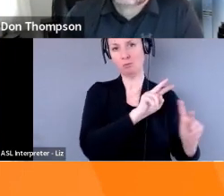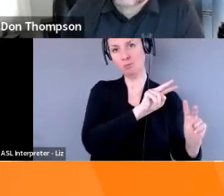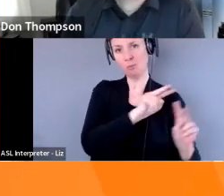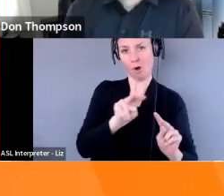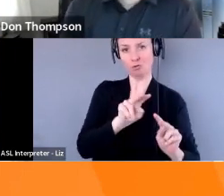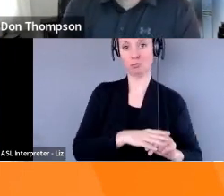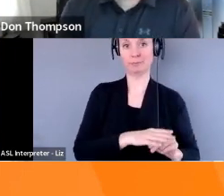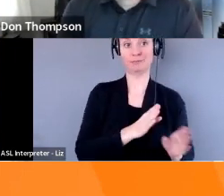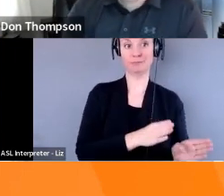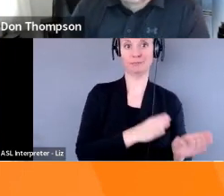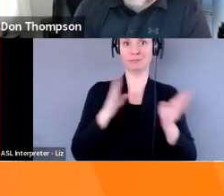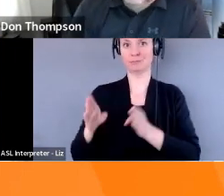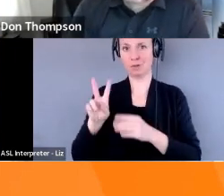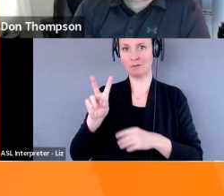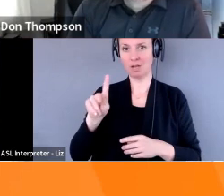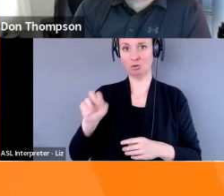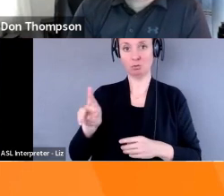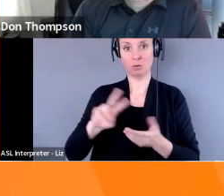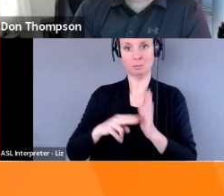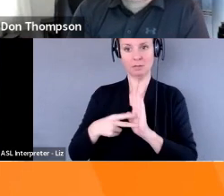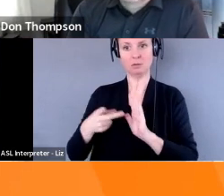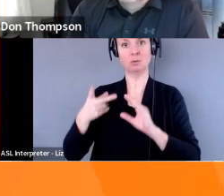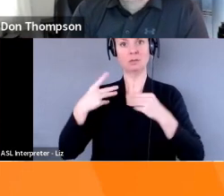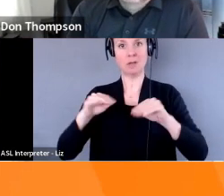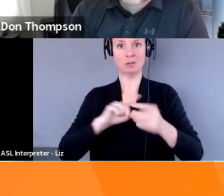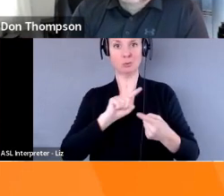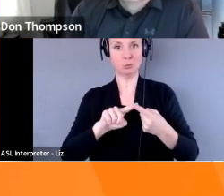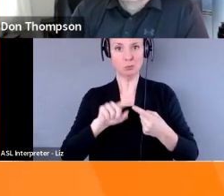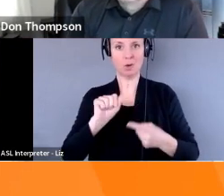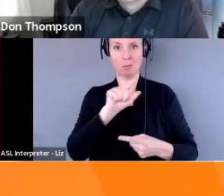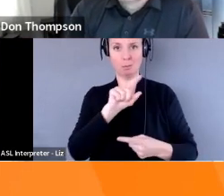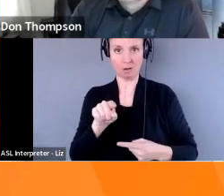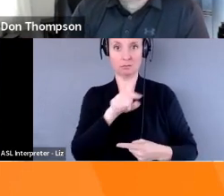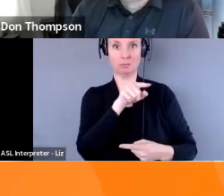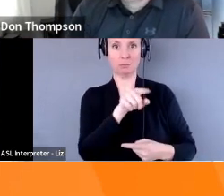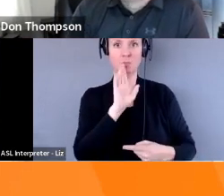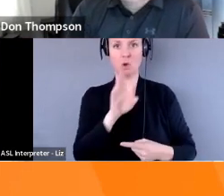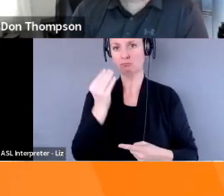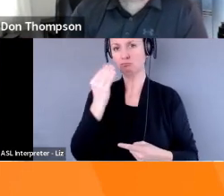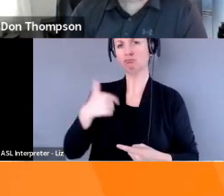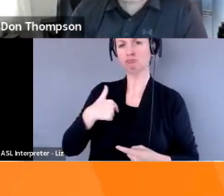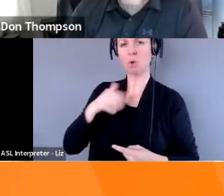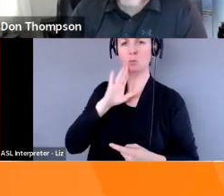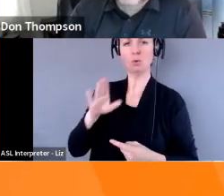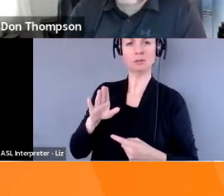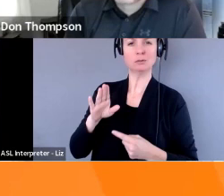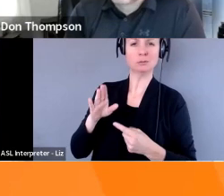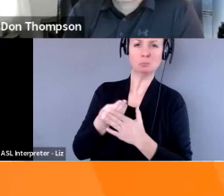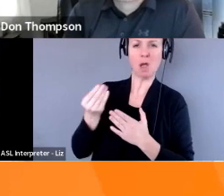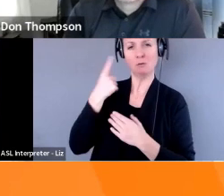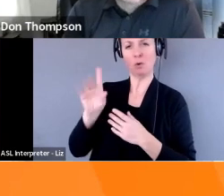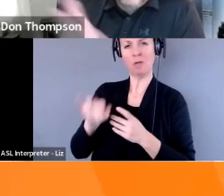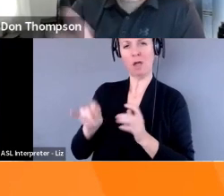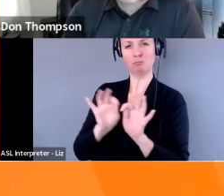to. So Amazon will forecast. They will tell you how much they want to buy it for, etc. They approach you to buy it, typically at